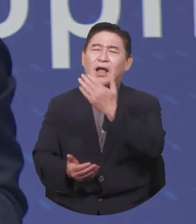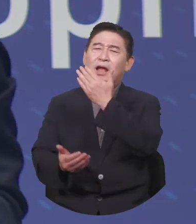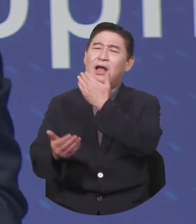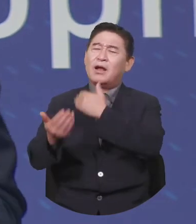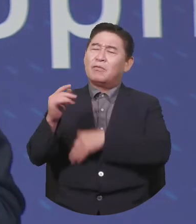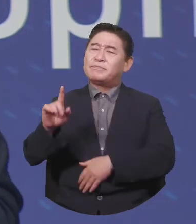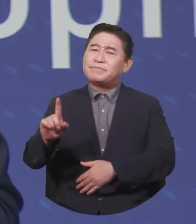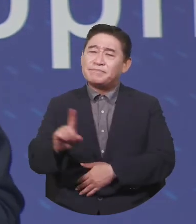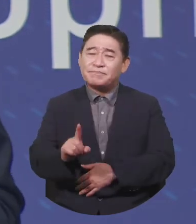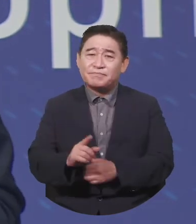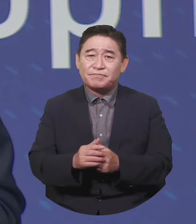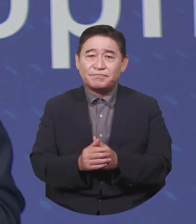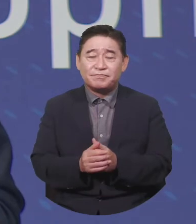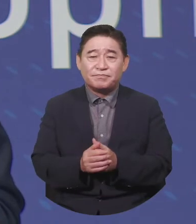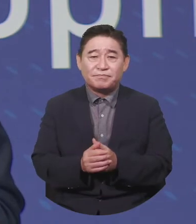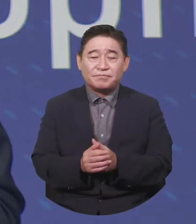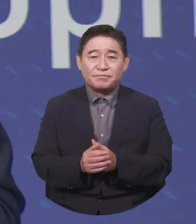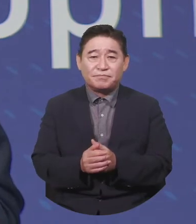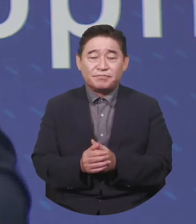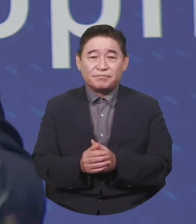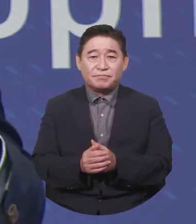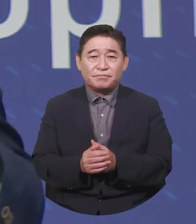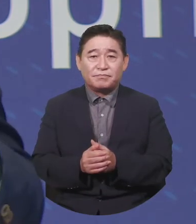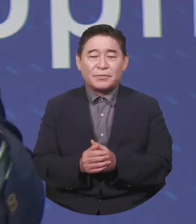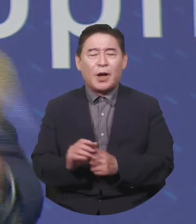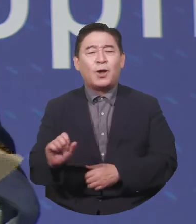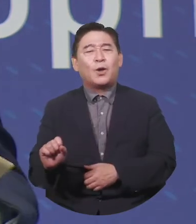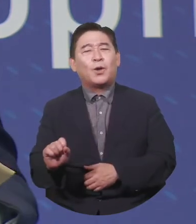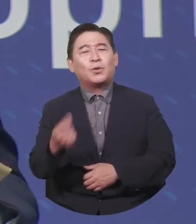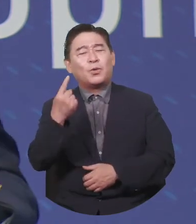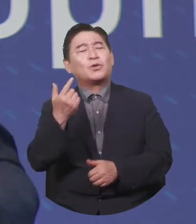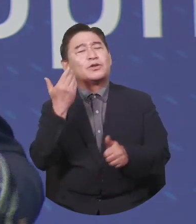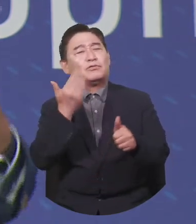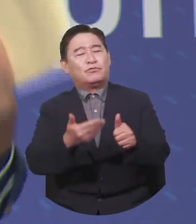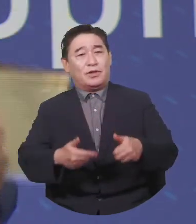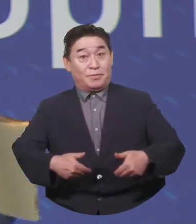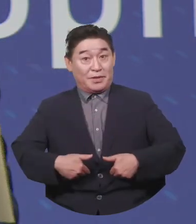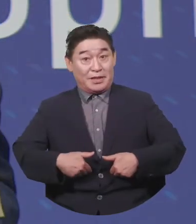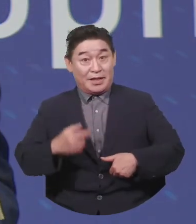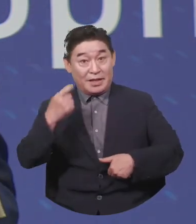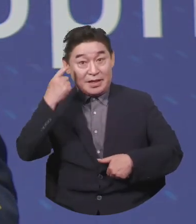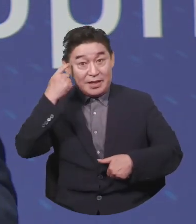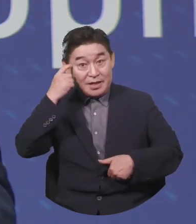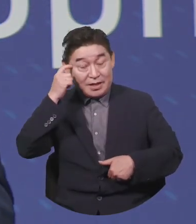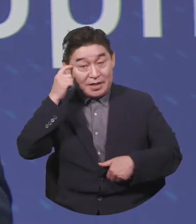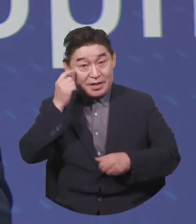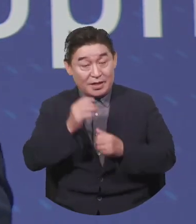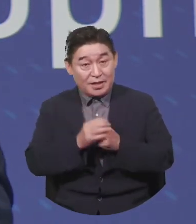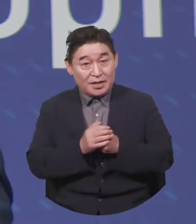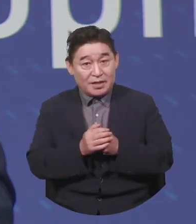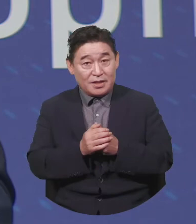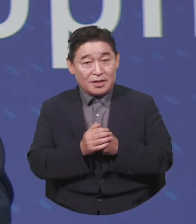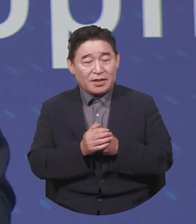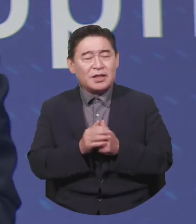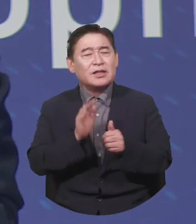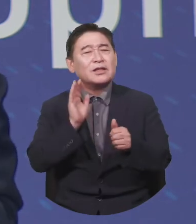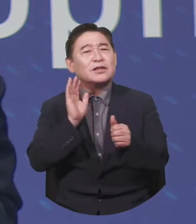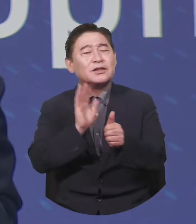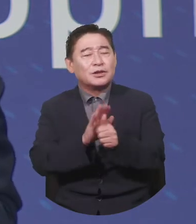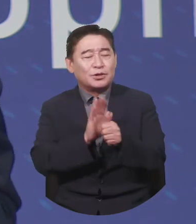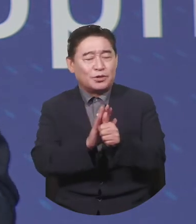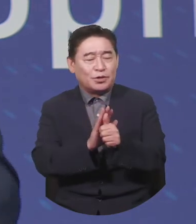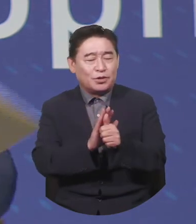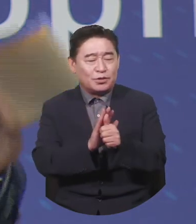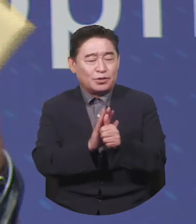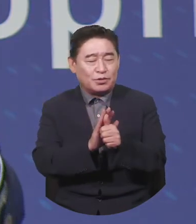sets of motivations. One set is altruism, so humanitarian motivation. So this is important for